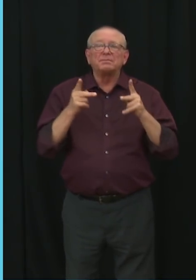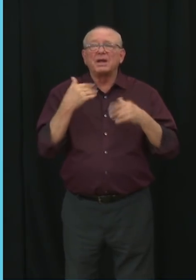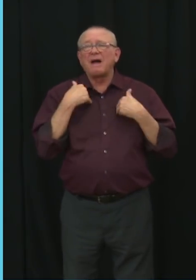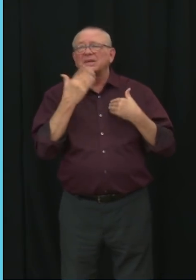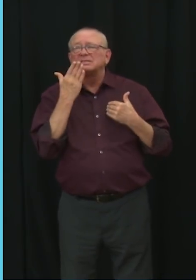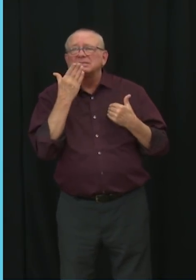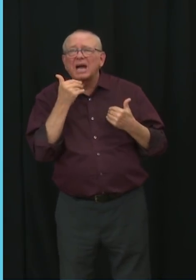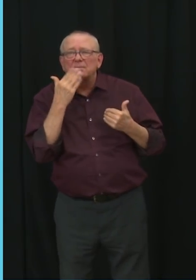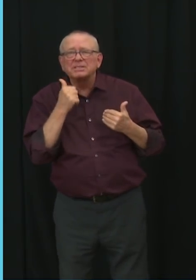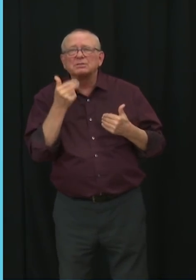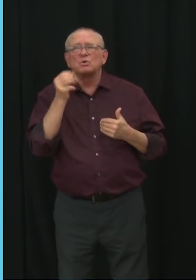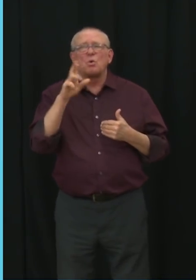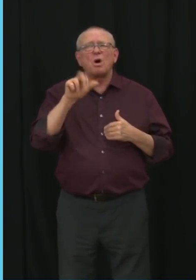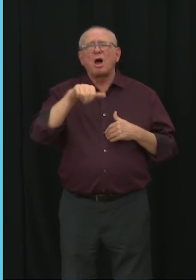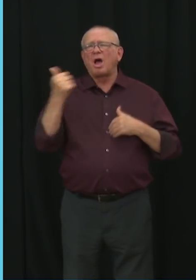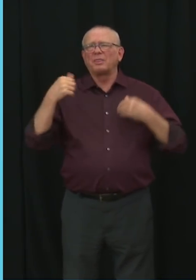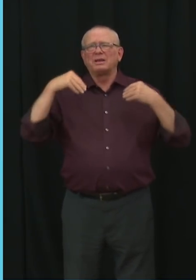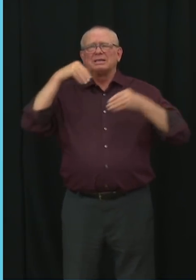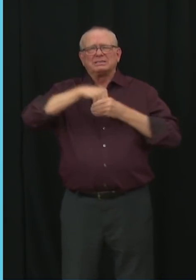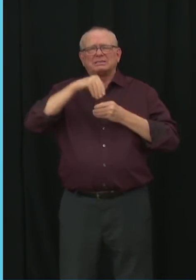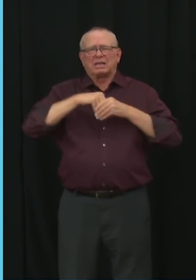dose of a 2-dose series.